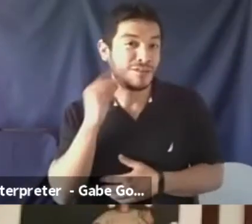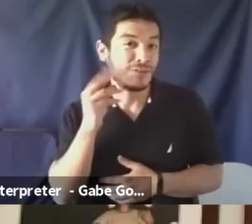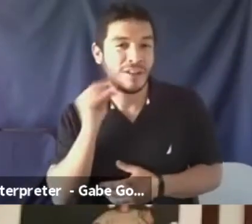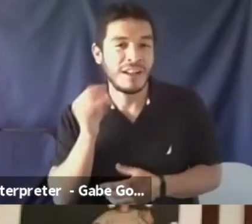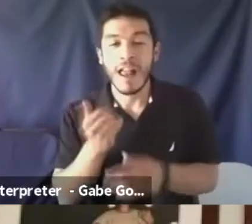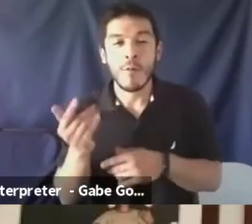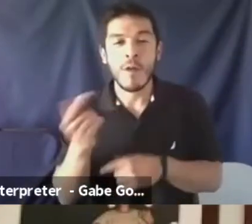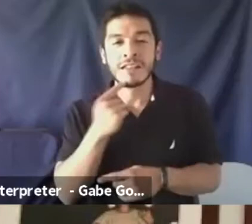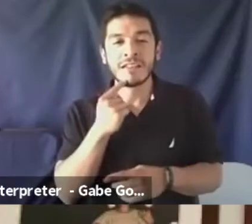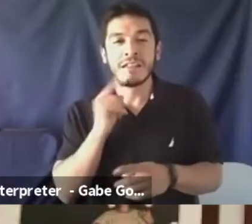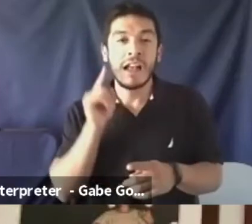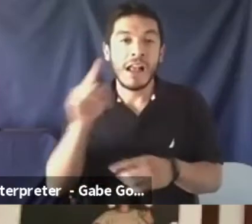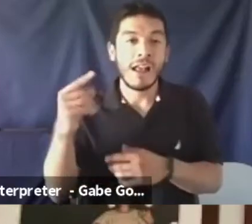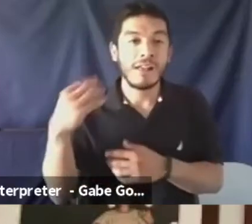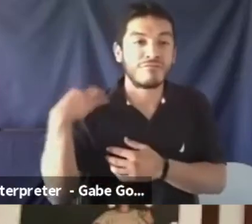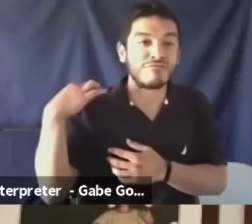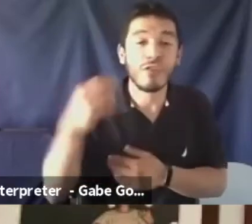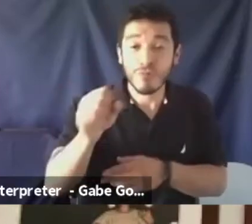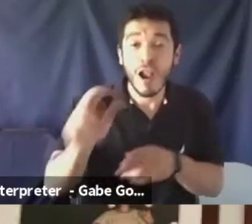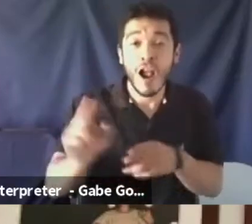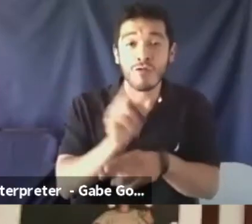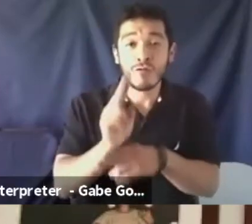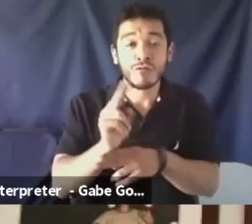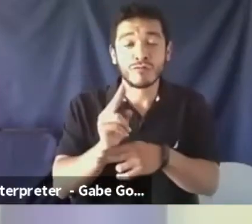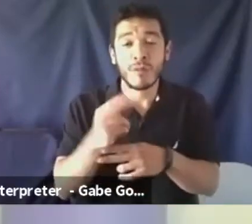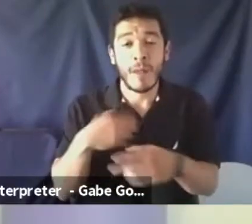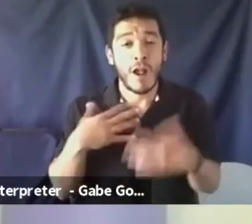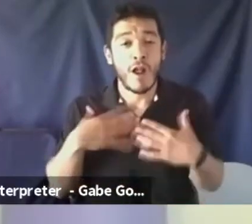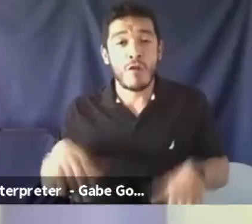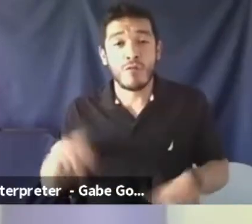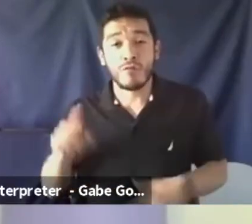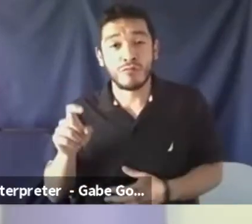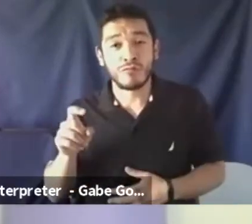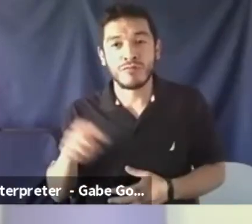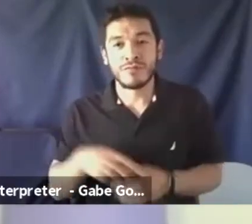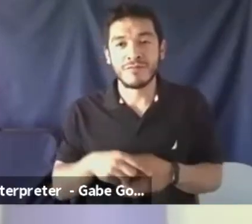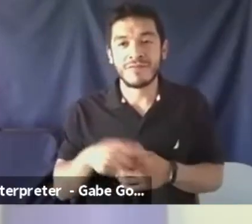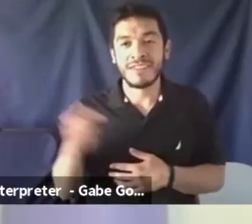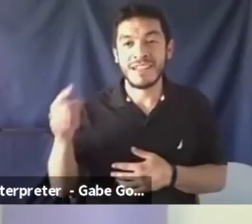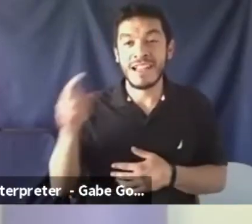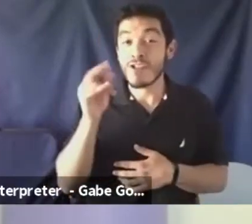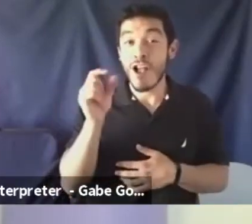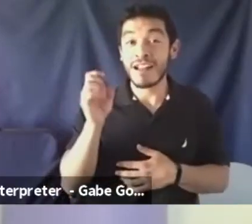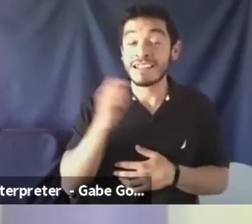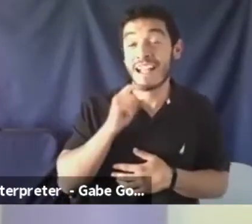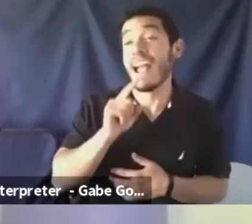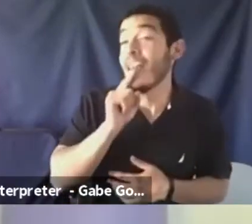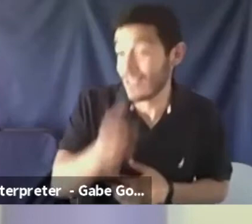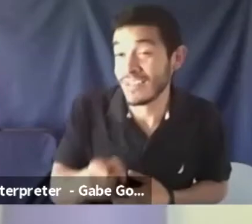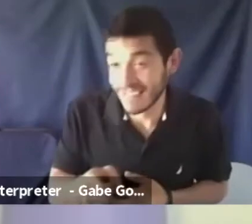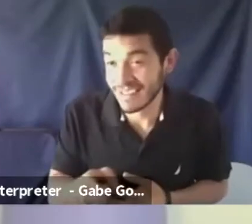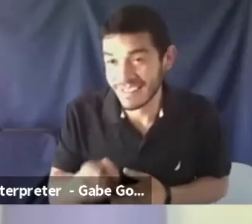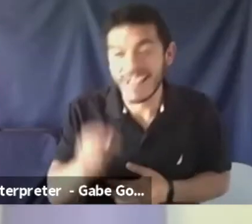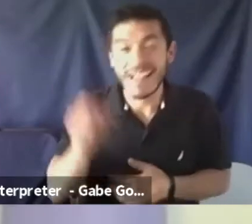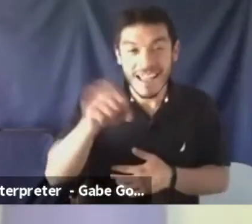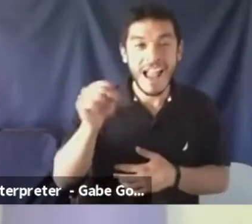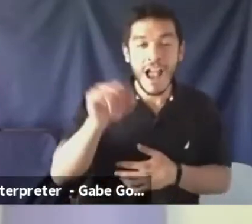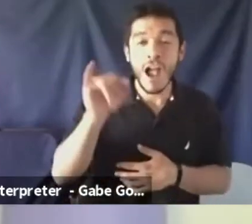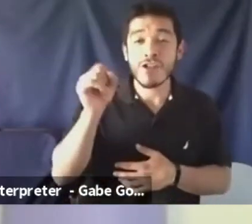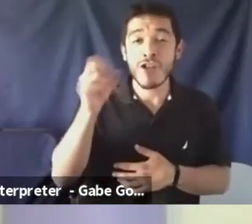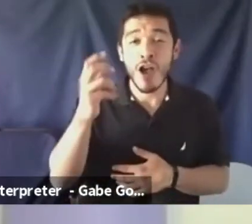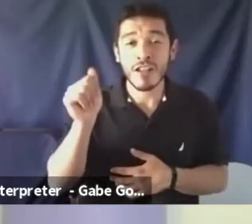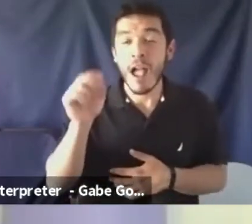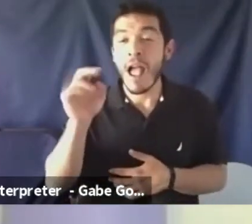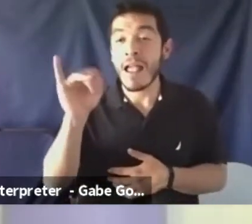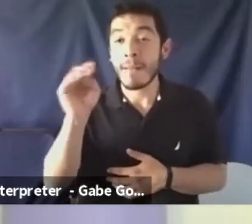hey, you can use this, or anything like that? Actually, yeah, actually, Chacha Jimenez, who was the leader of the